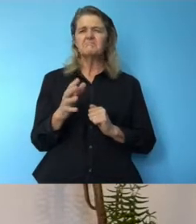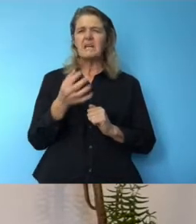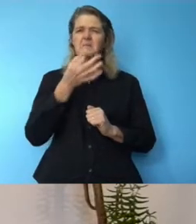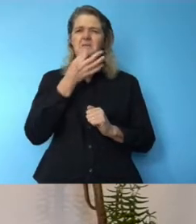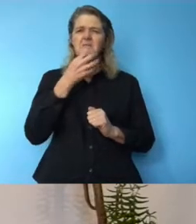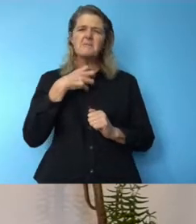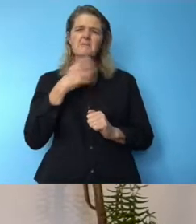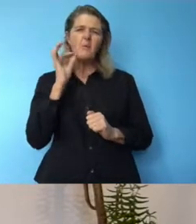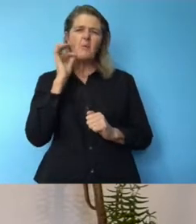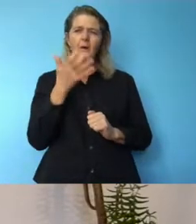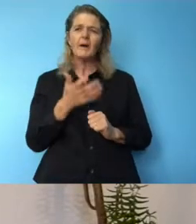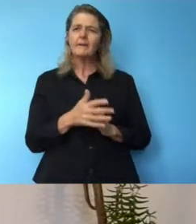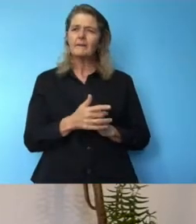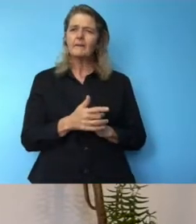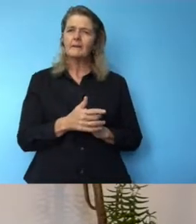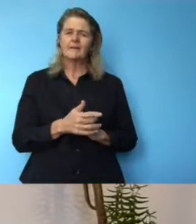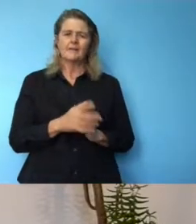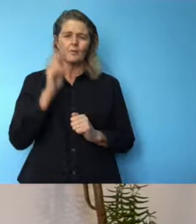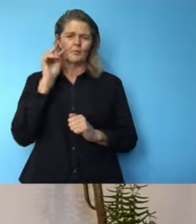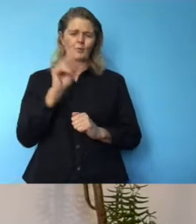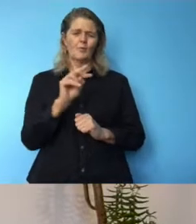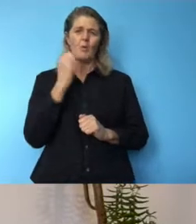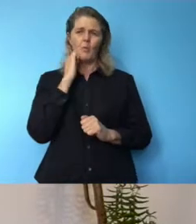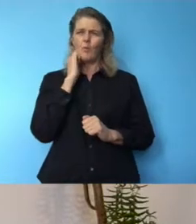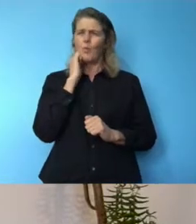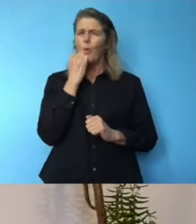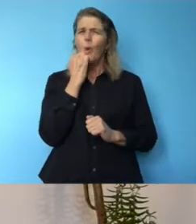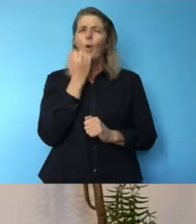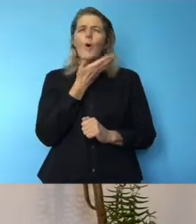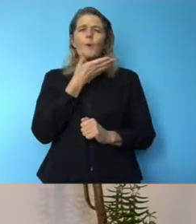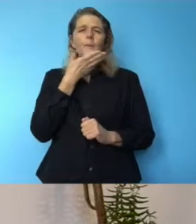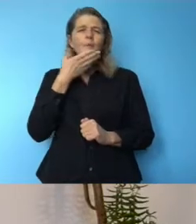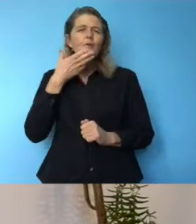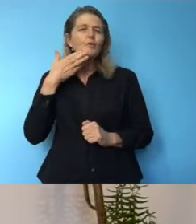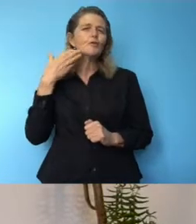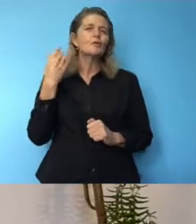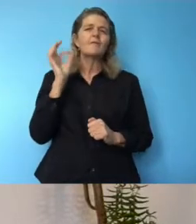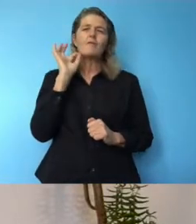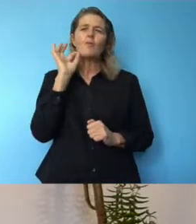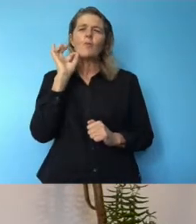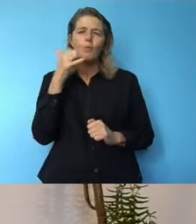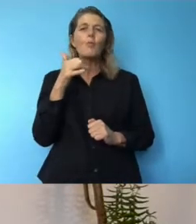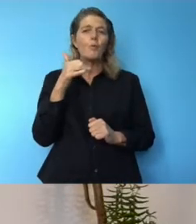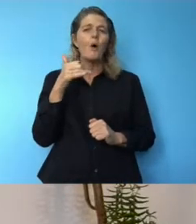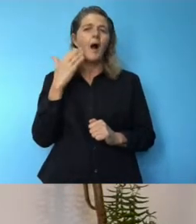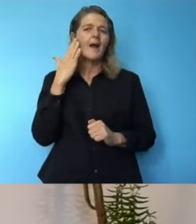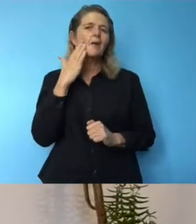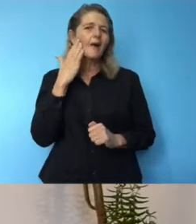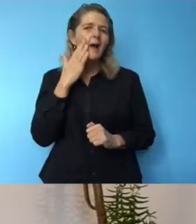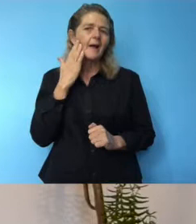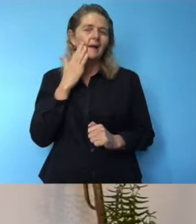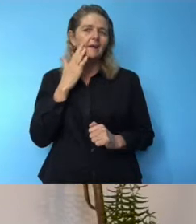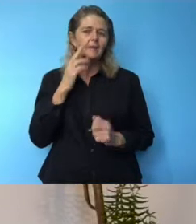more white here, so this creates like a really warm, beautiful white tone as well, just extending. So that's the two colours, that's